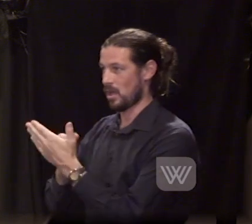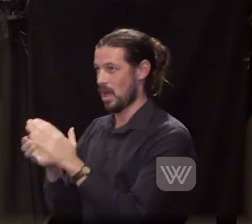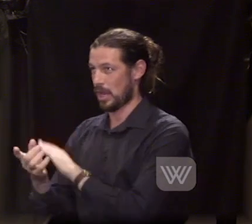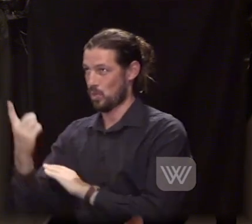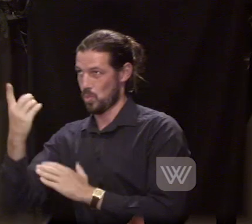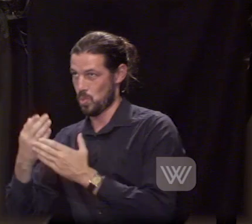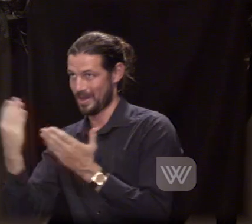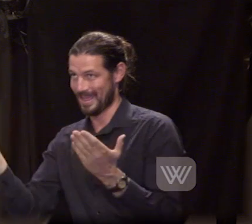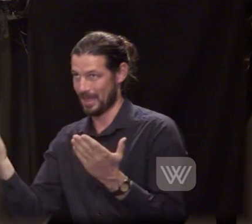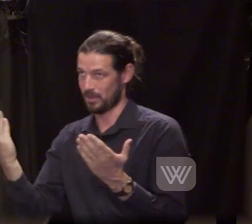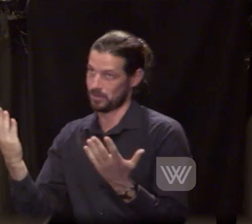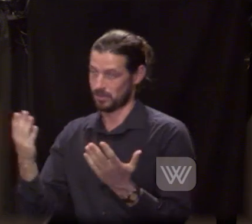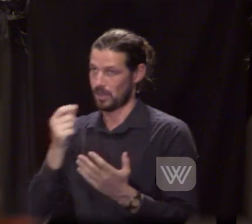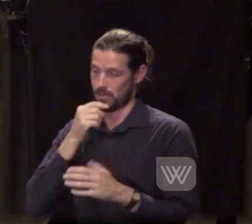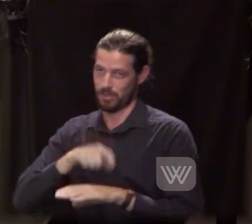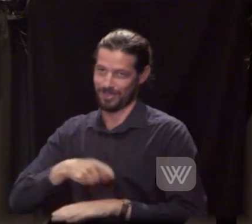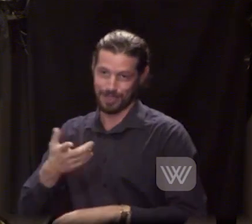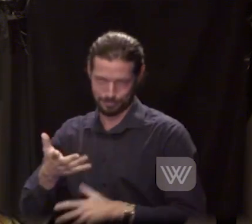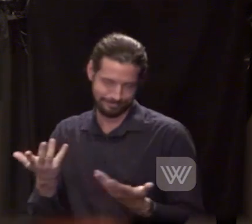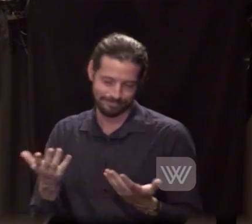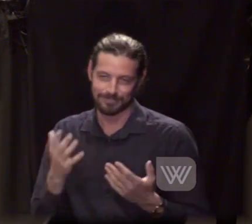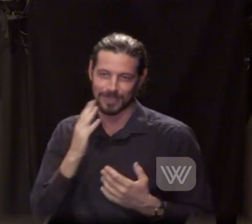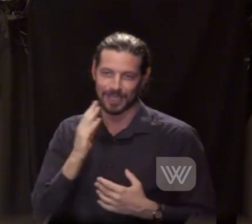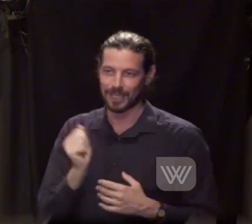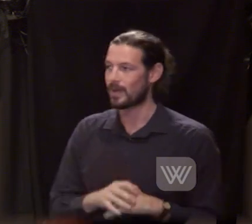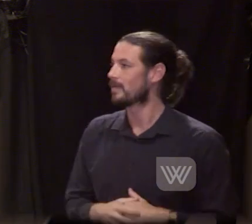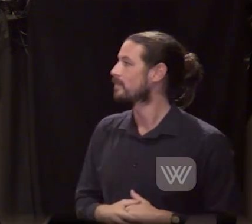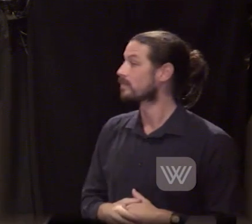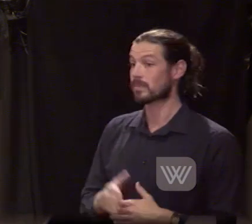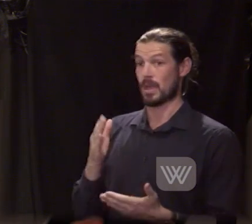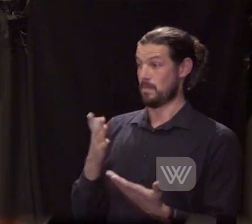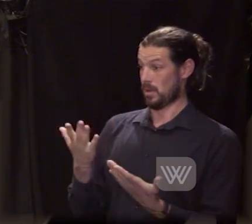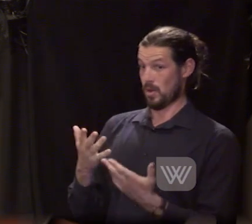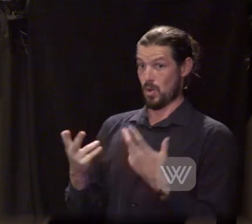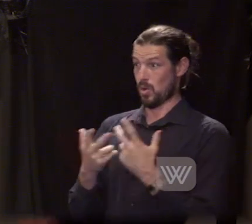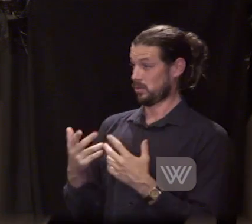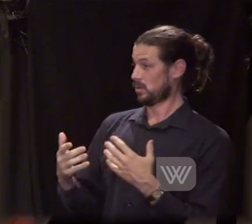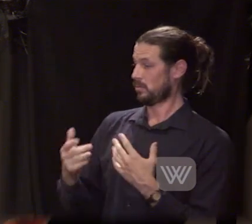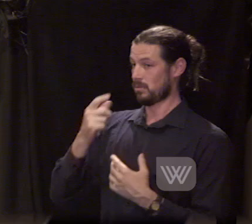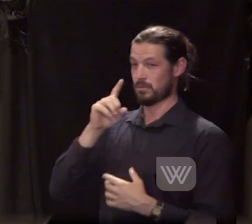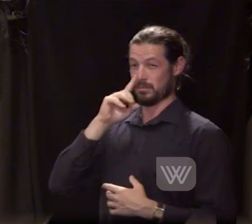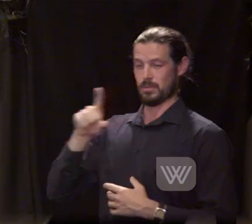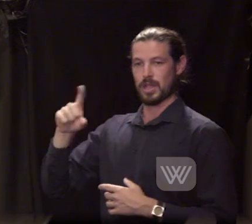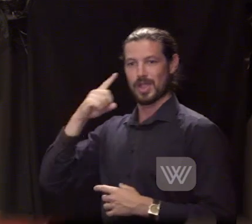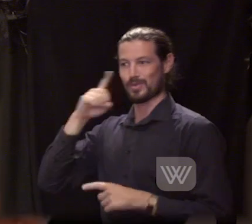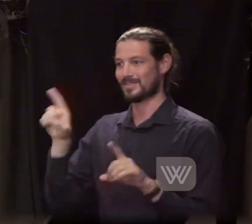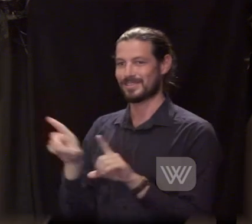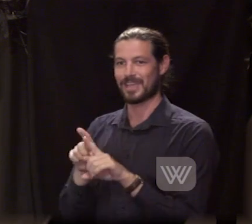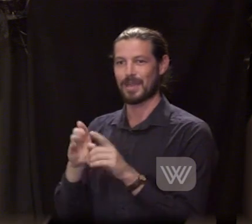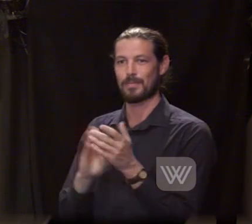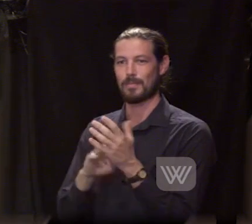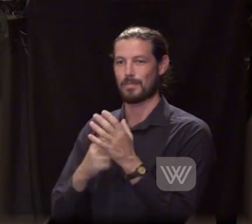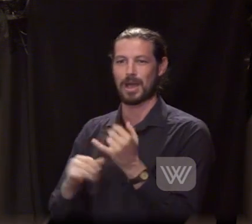Luckily, nothing bad happened. But it was just because it looks a lot like Mars, too. It's this barren landscape. I wish I could show a photo to